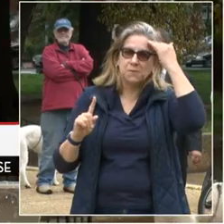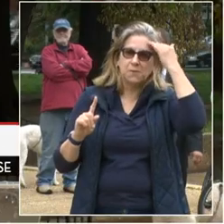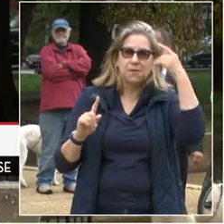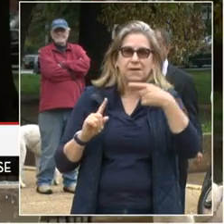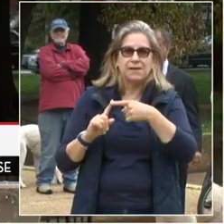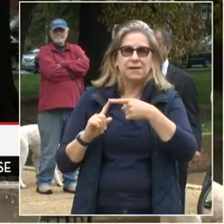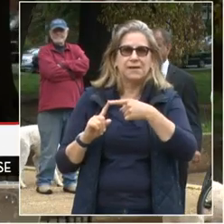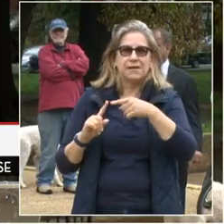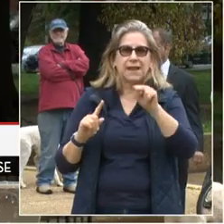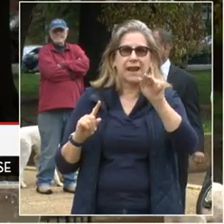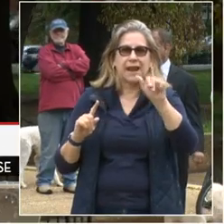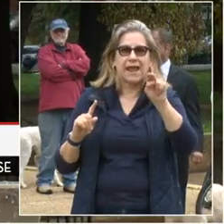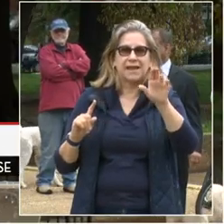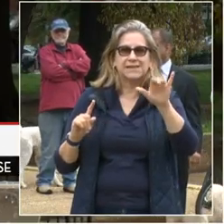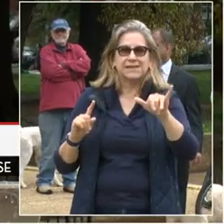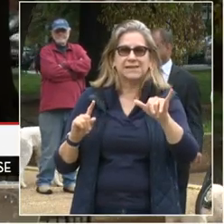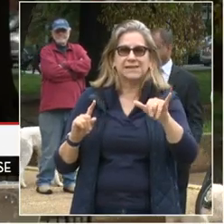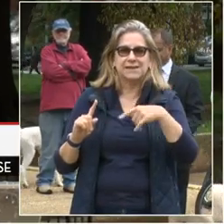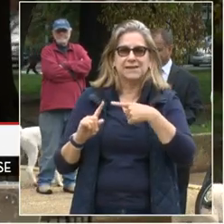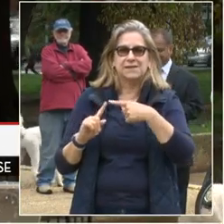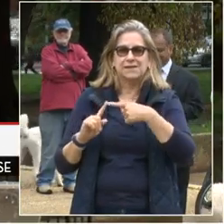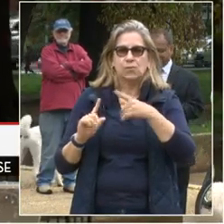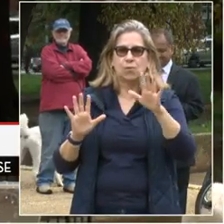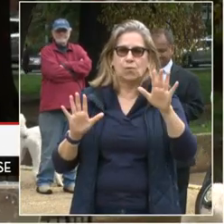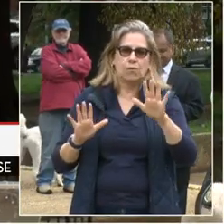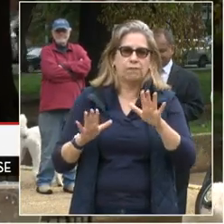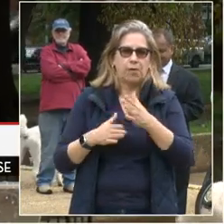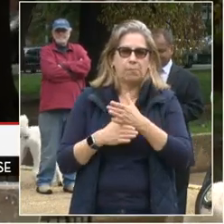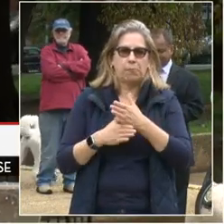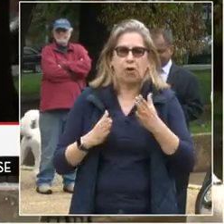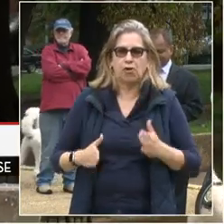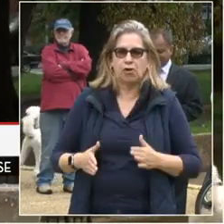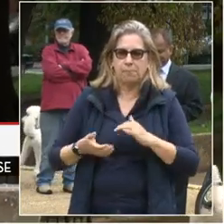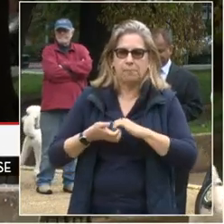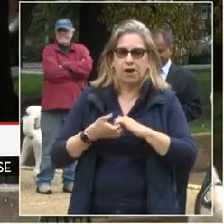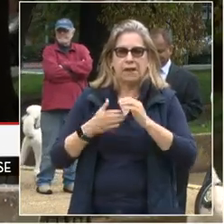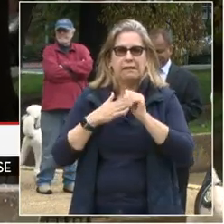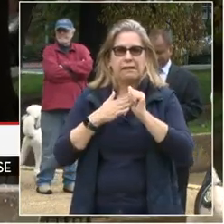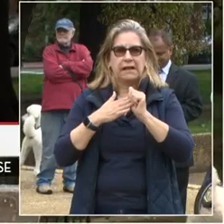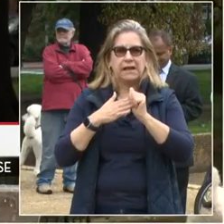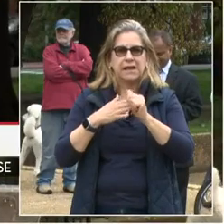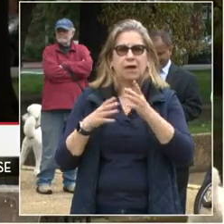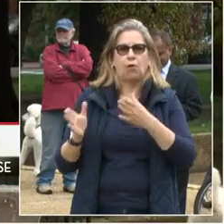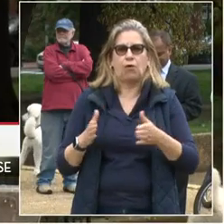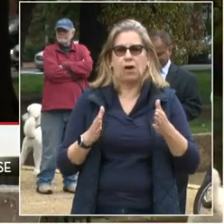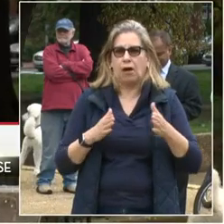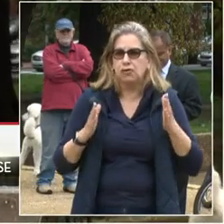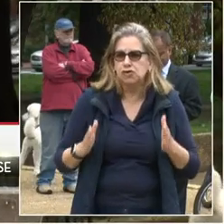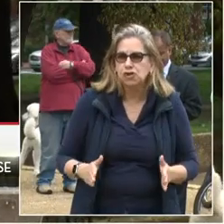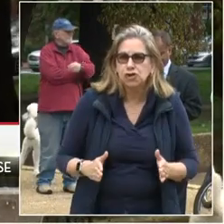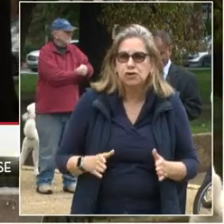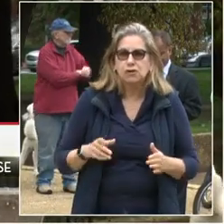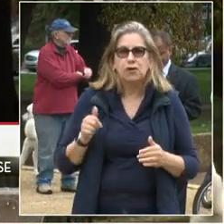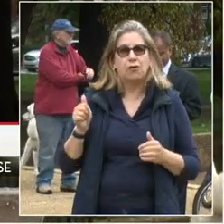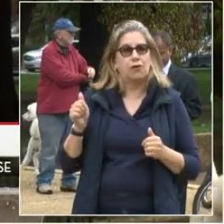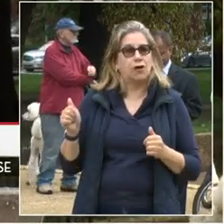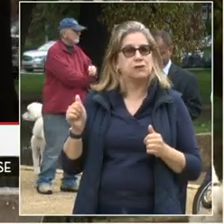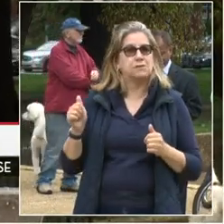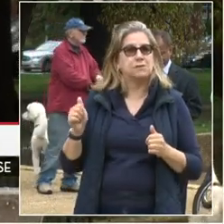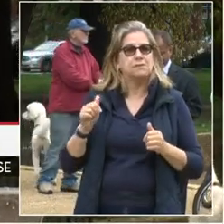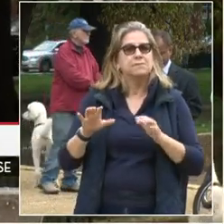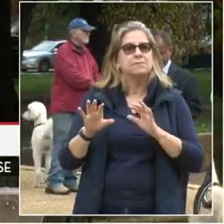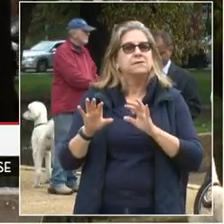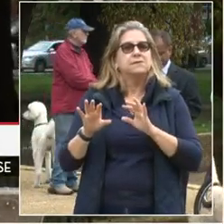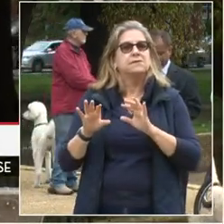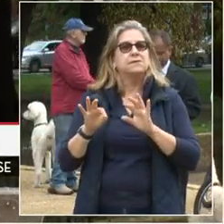a wonderful partner, helping lead today's organizing partners. We're really fortunate to be selected as their national event. We love welcoming them here to